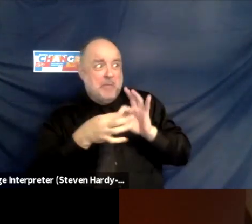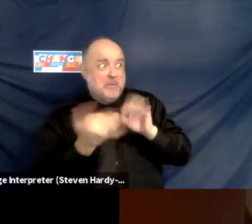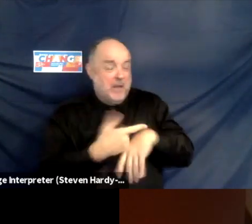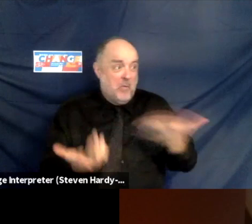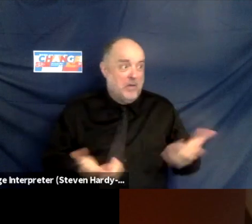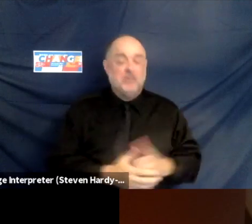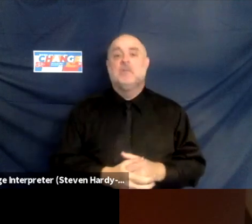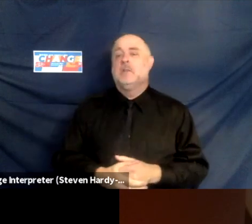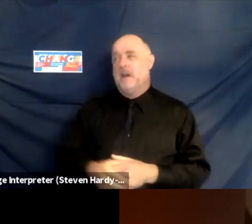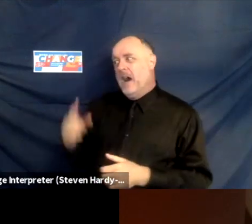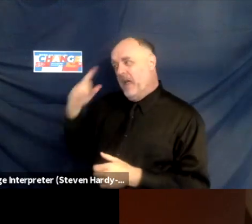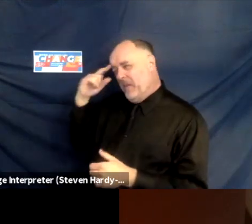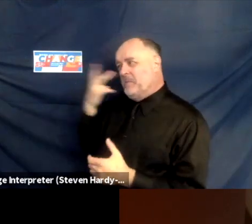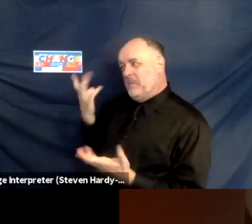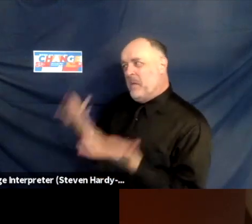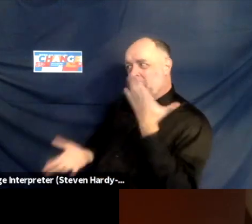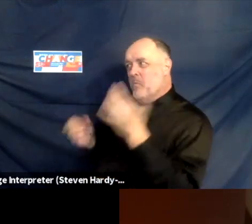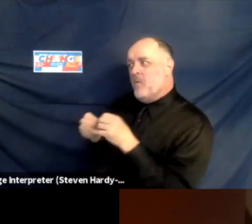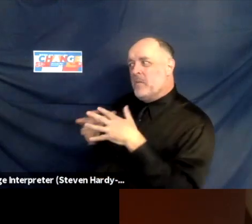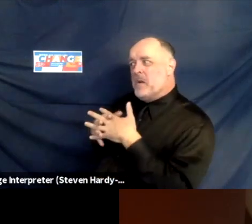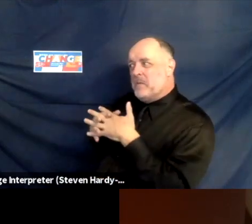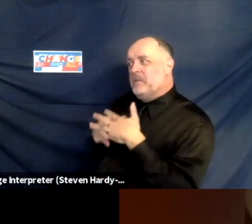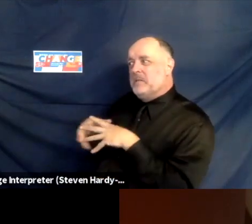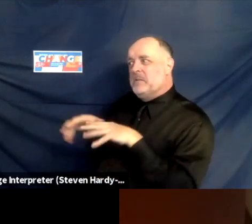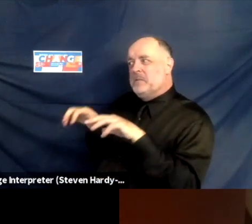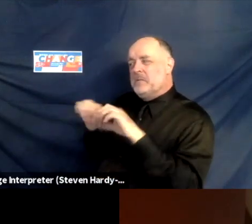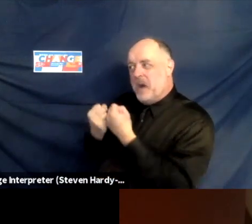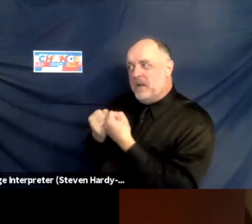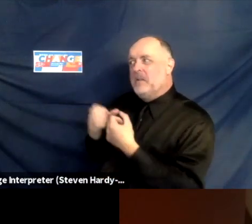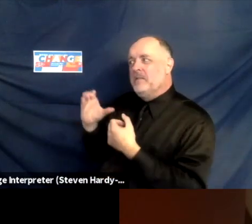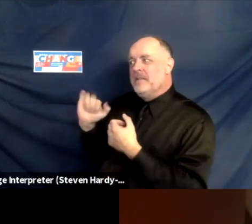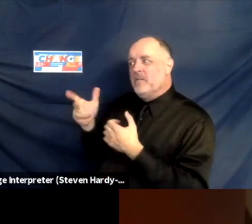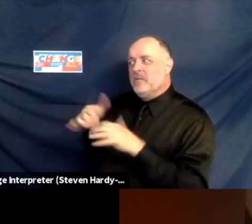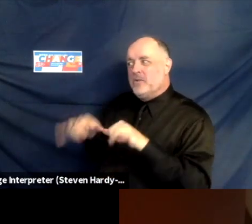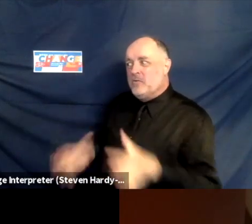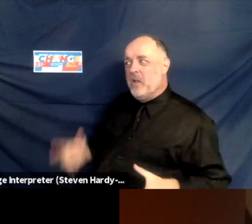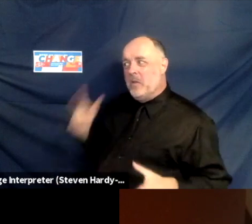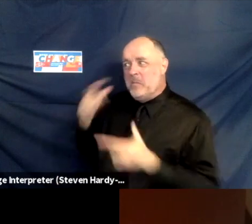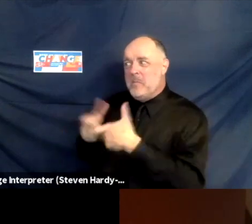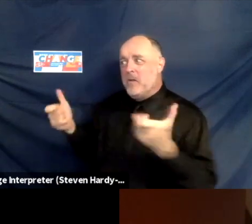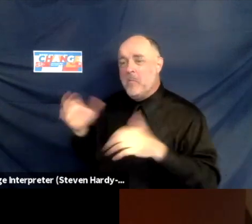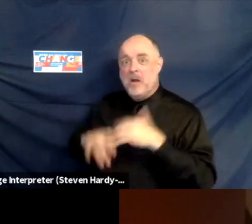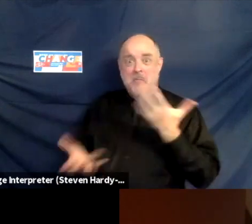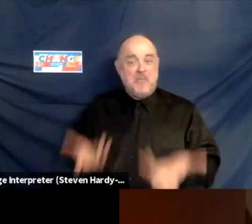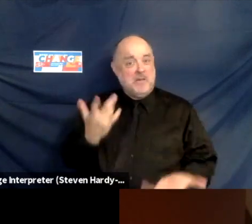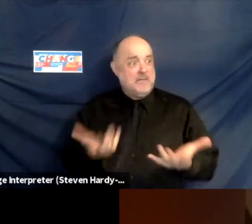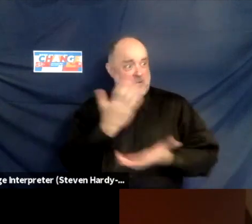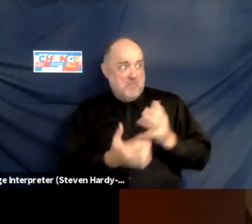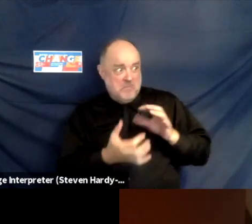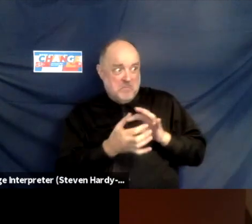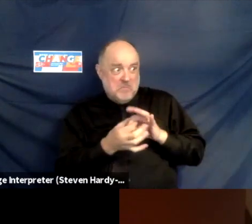the American Society of Civil Engineers. That's a little bit bigger, but I do think we may get some coverage